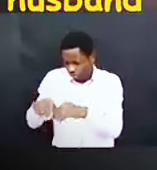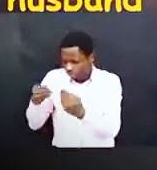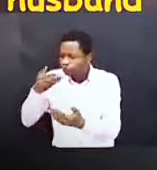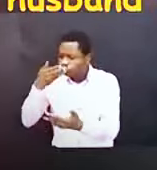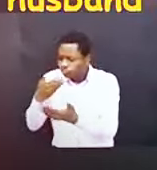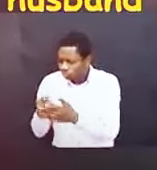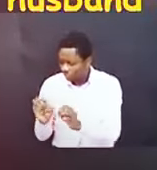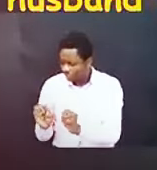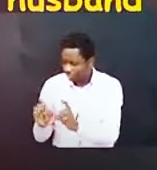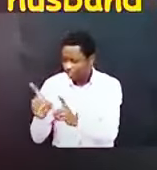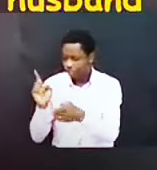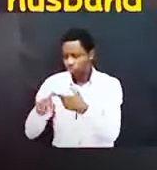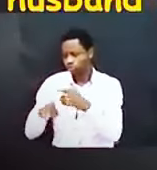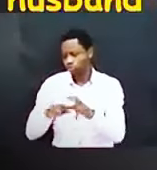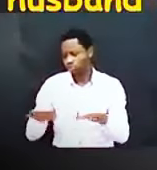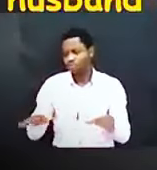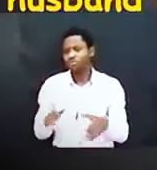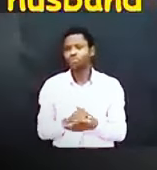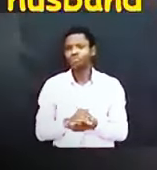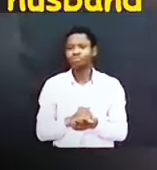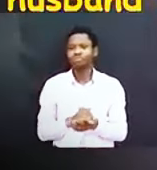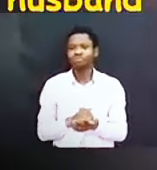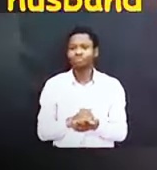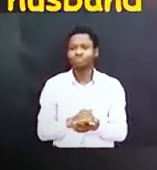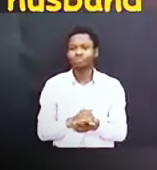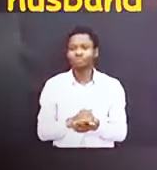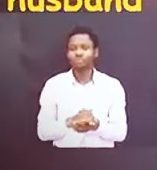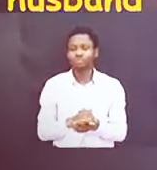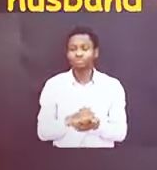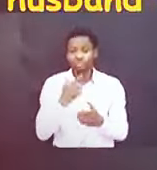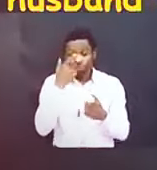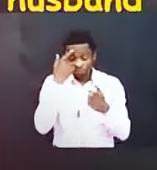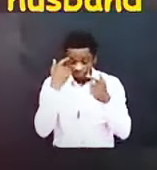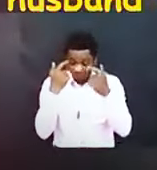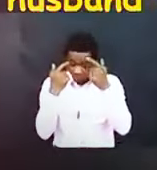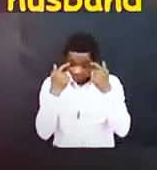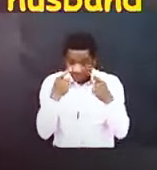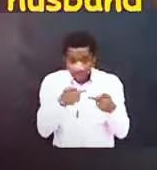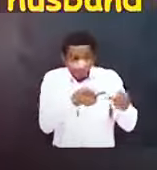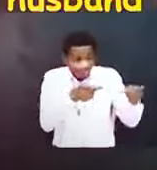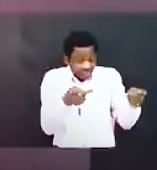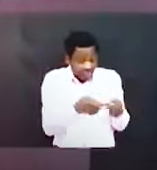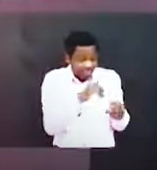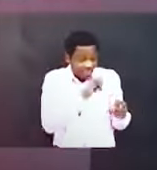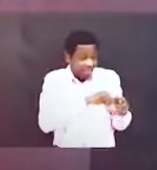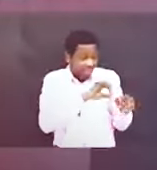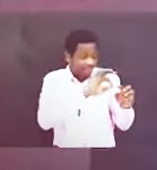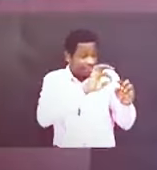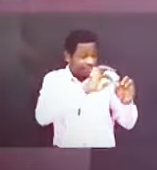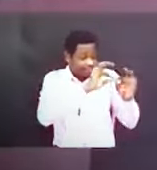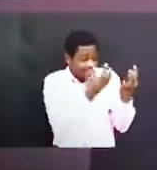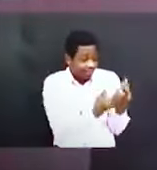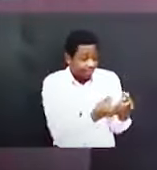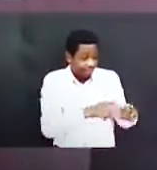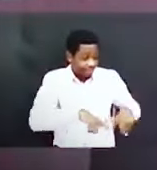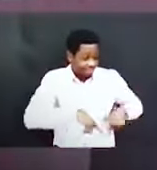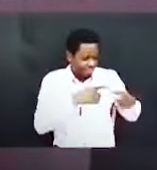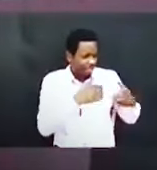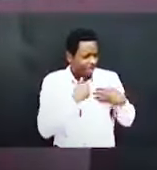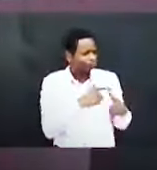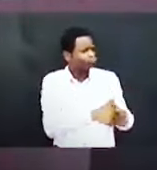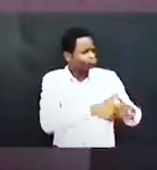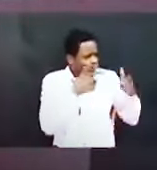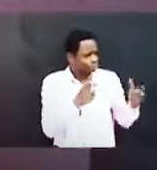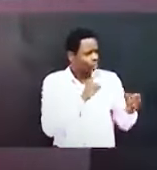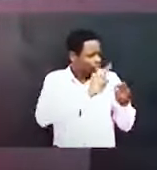they lived, we have all the great universities established there. It is now that we are having some new ones come up.